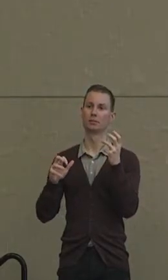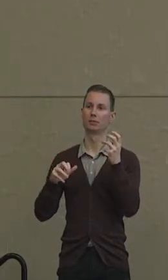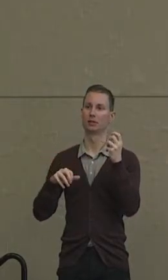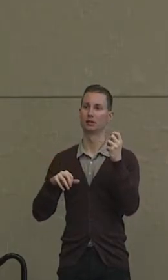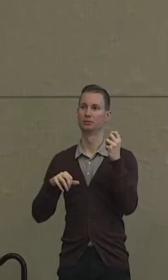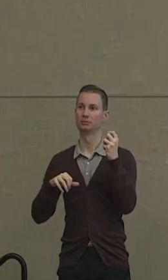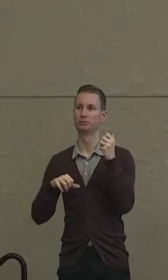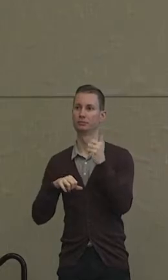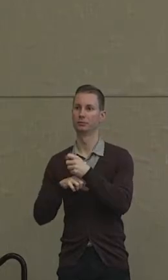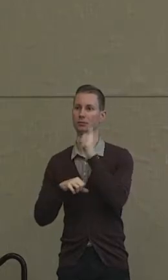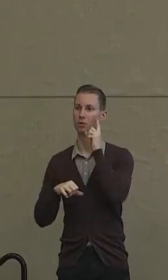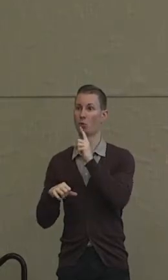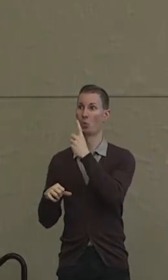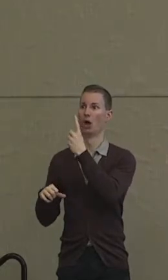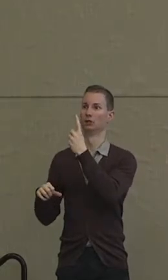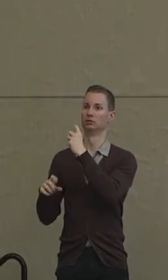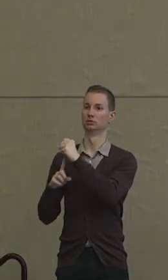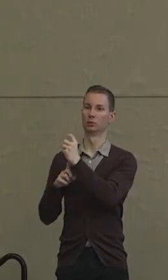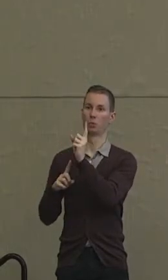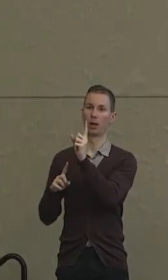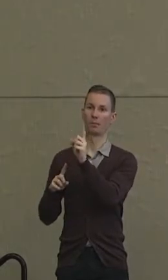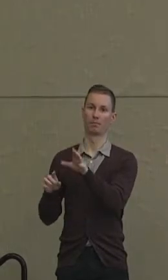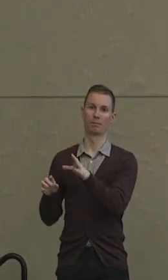Incidence of bad behavior,